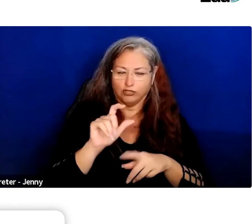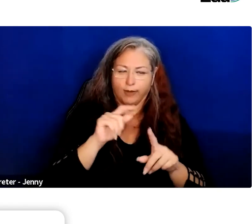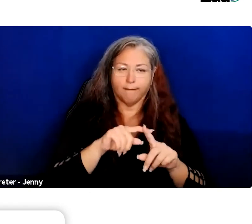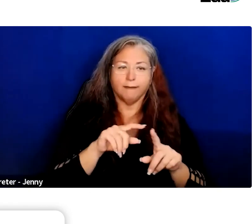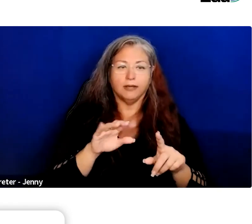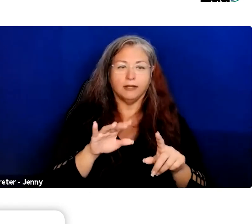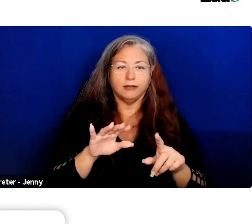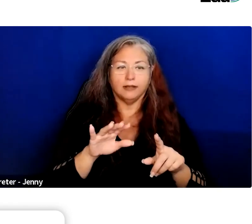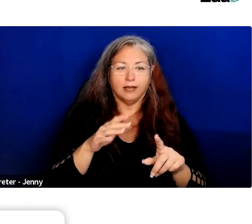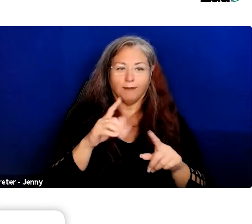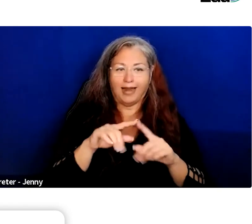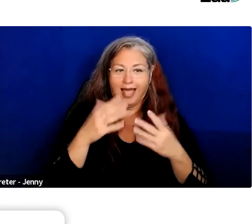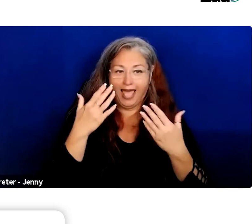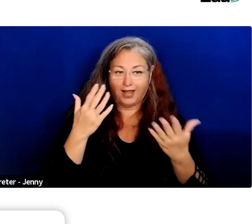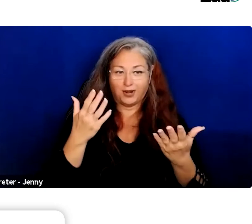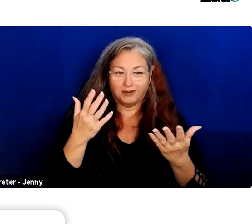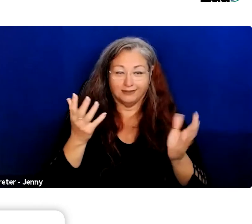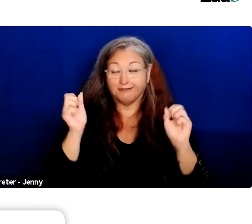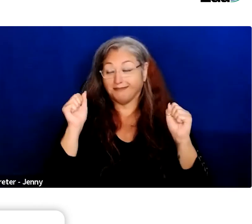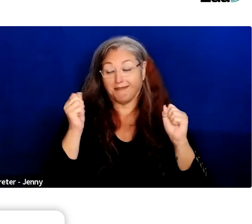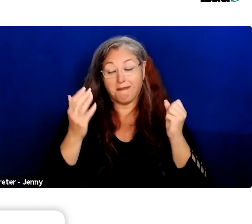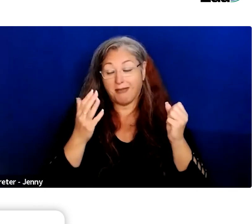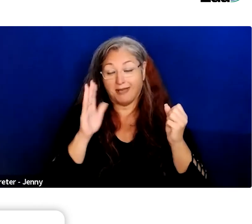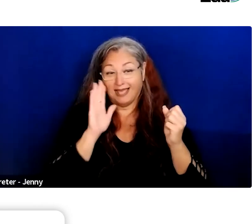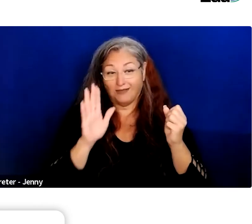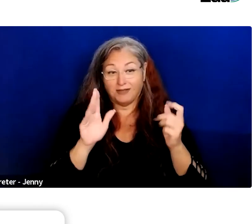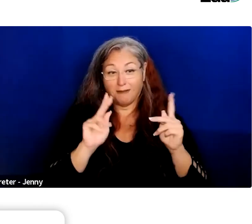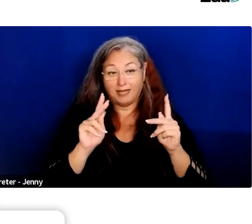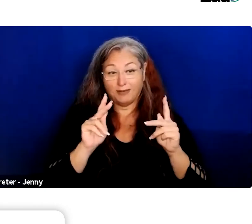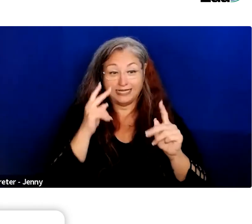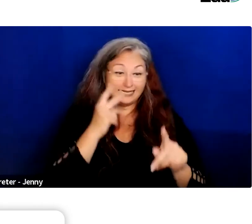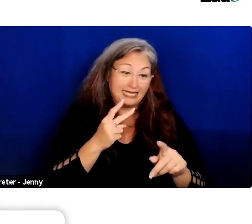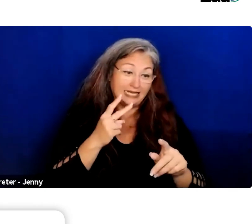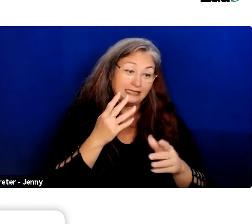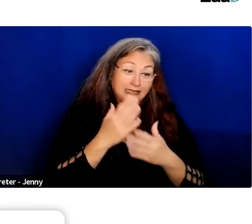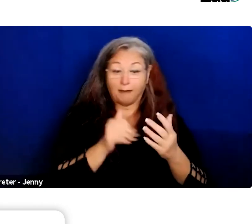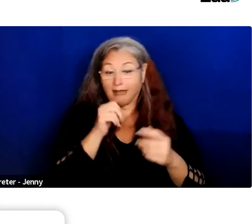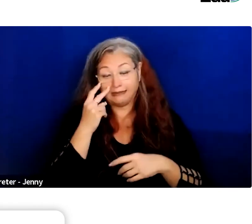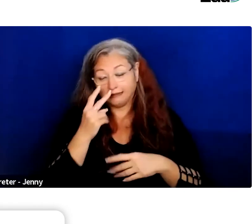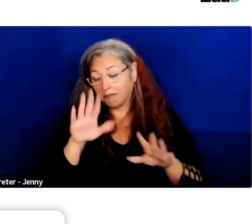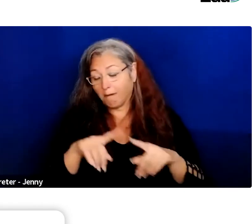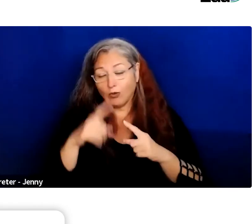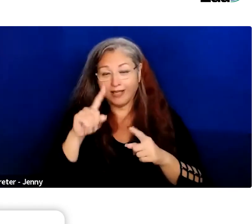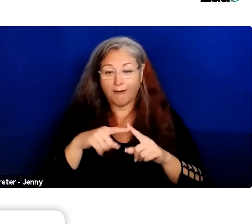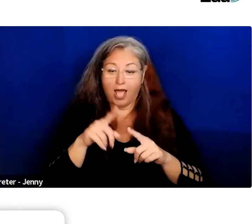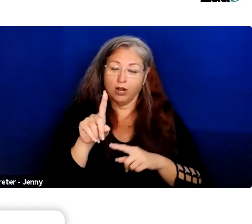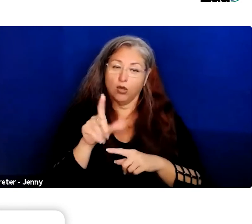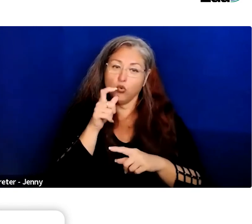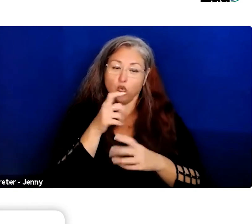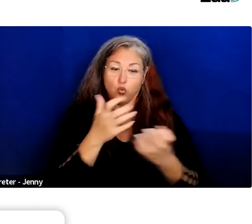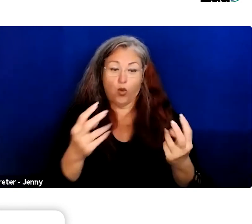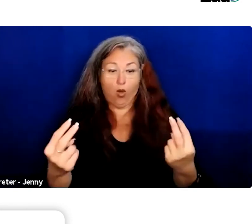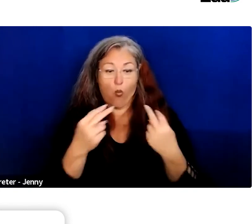and I don't know, you know, if it goes, if people say it, people will see it. But if you think about the demographic of people that